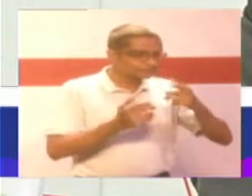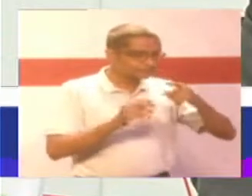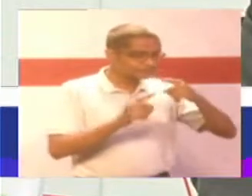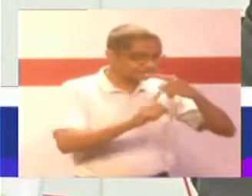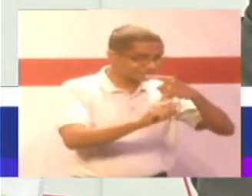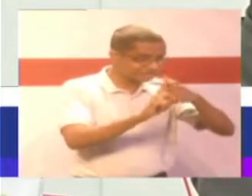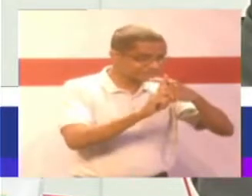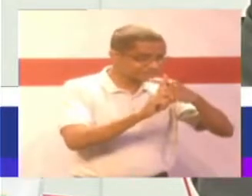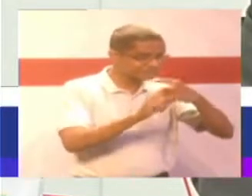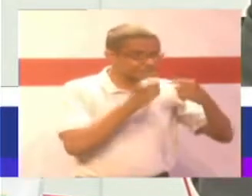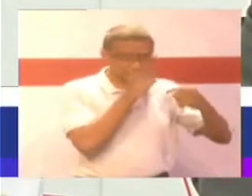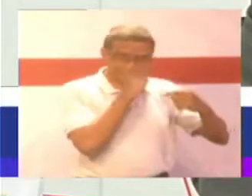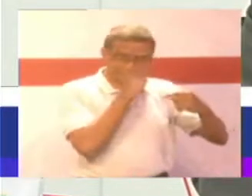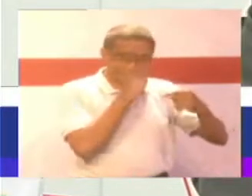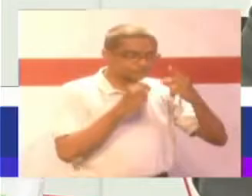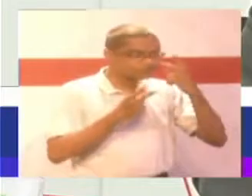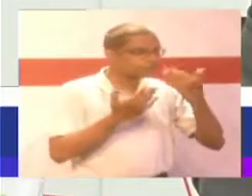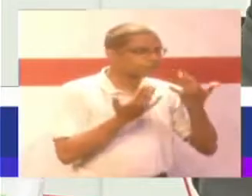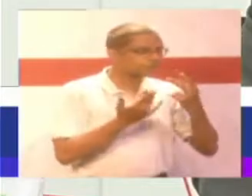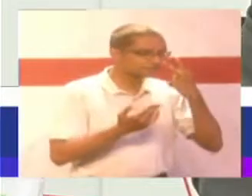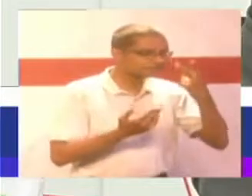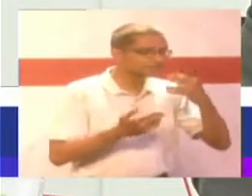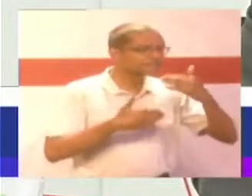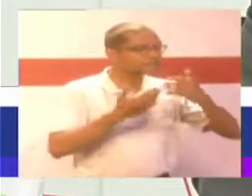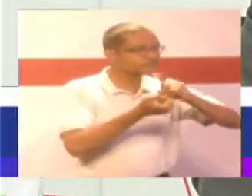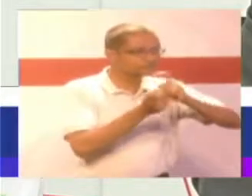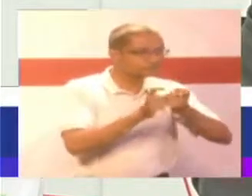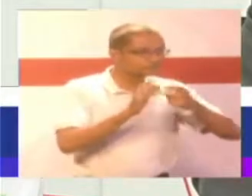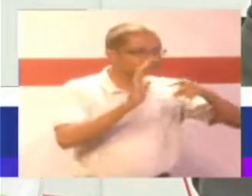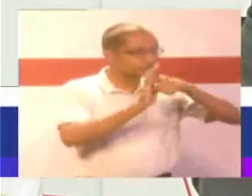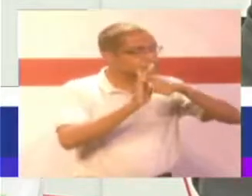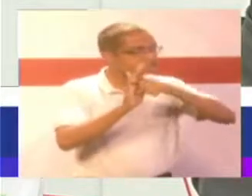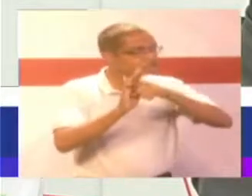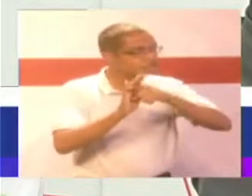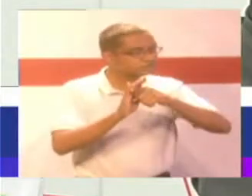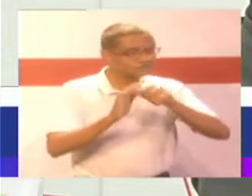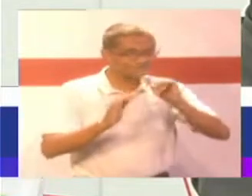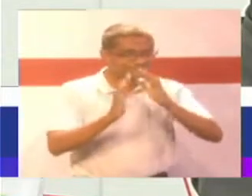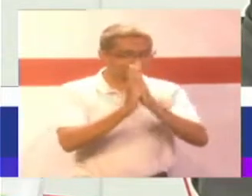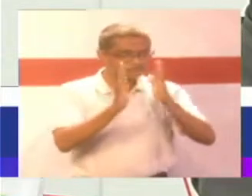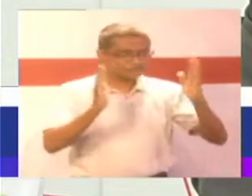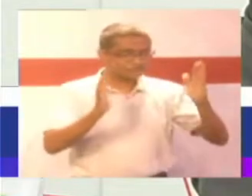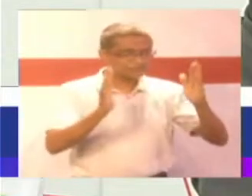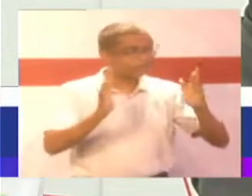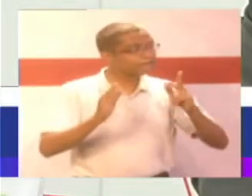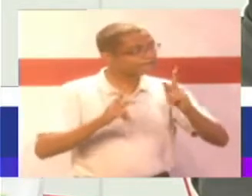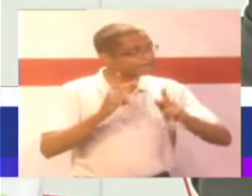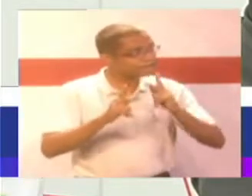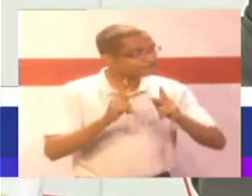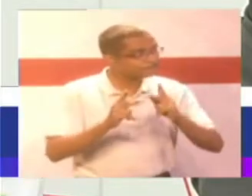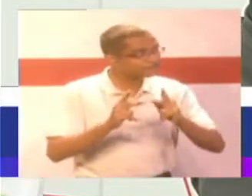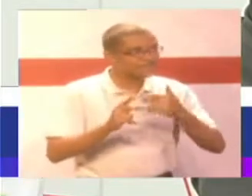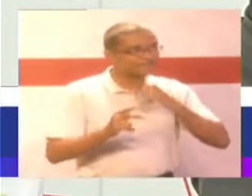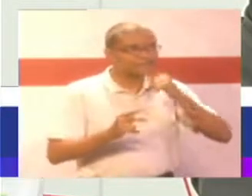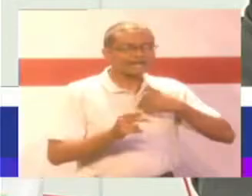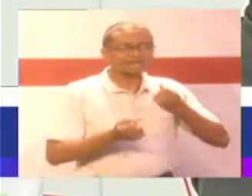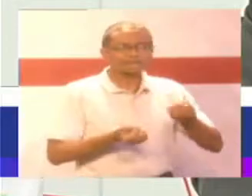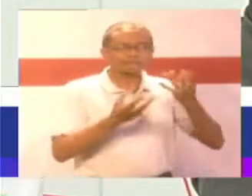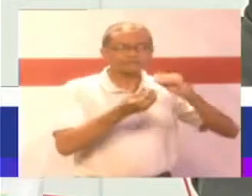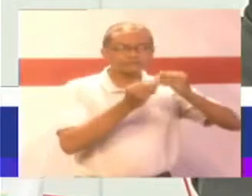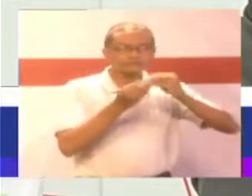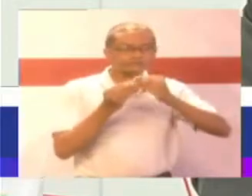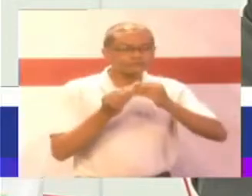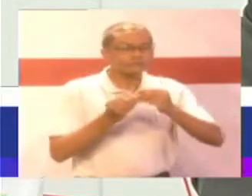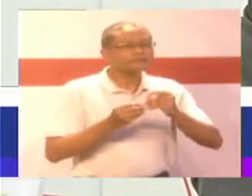state. And we have had in that time frame several people who have actually moved beyond, but I don't have the exact number right now, but several of